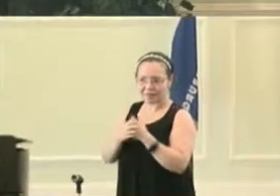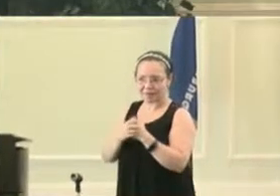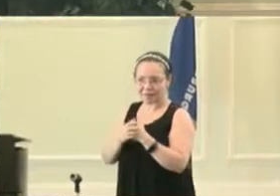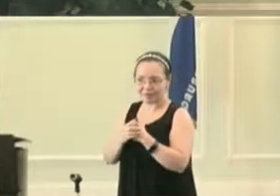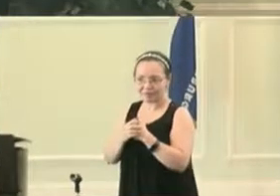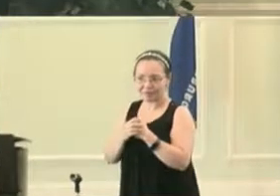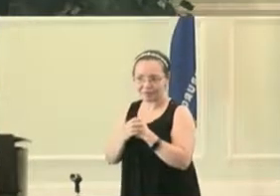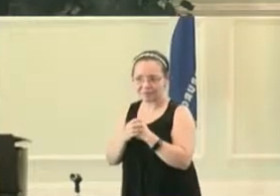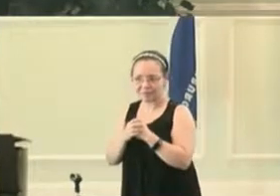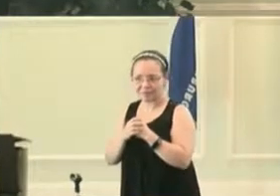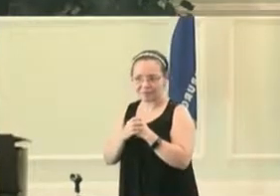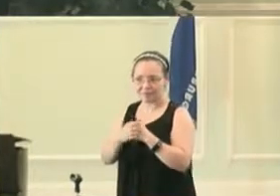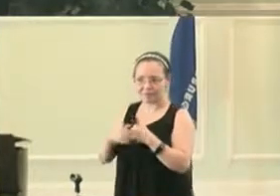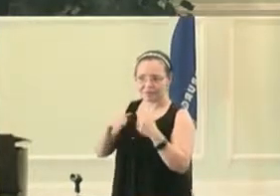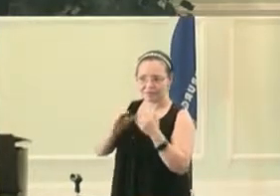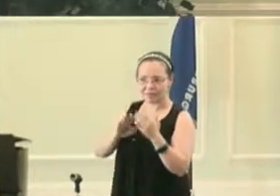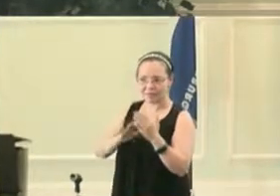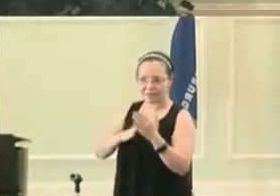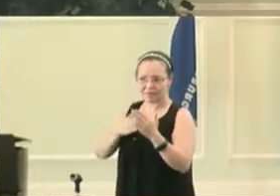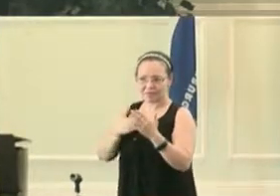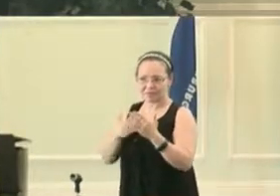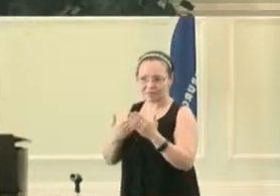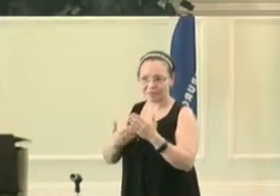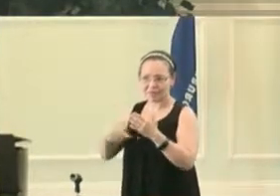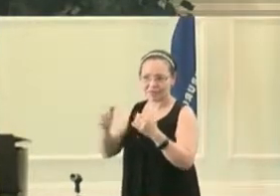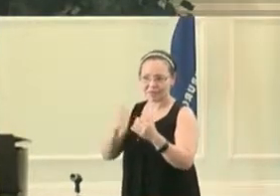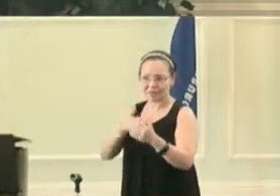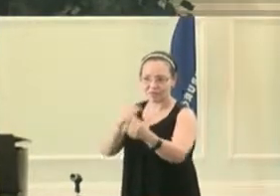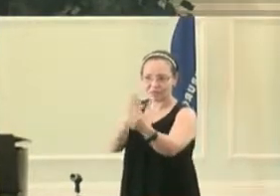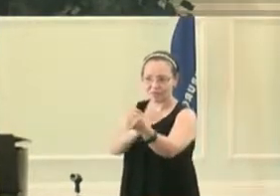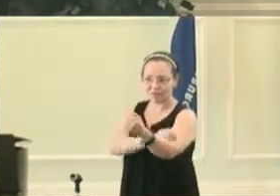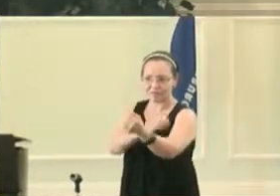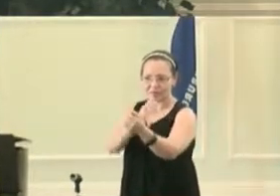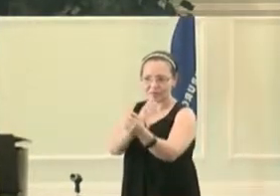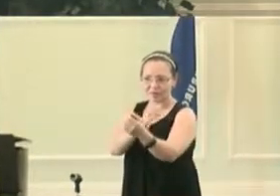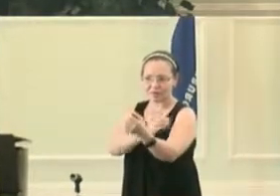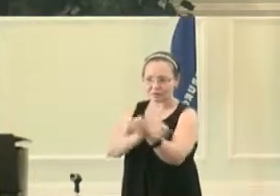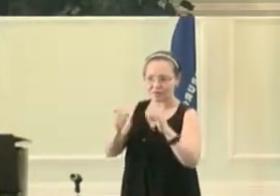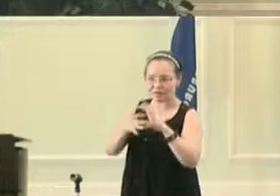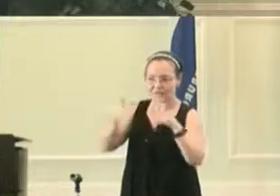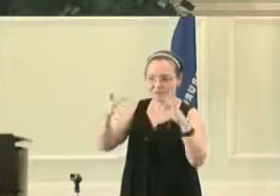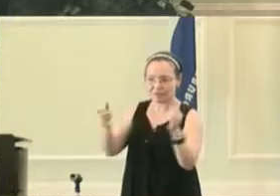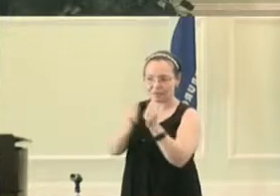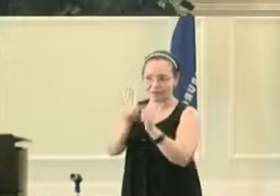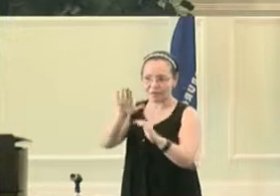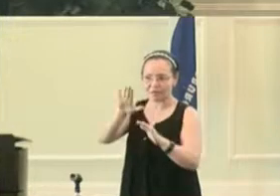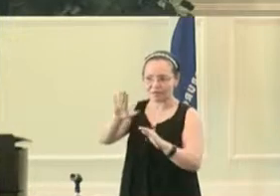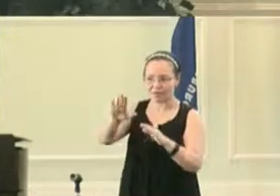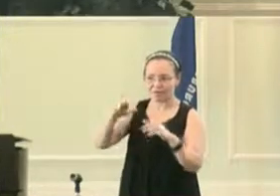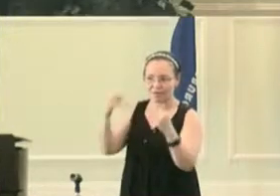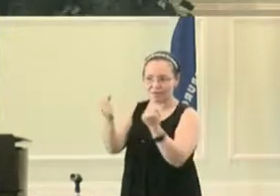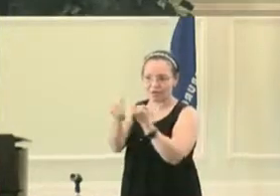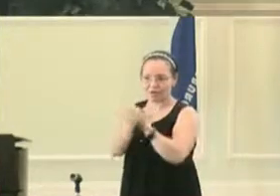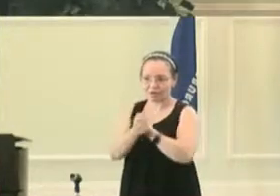No power strong enough to separate me from your love. I'm